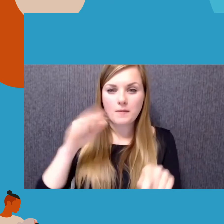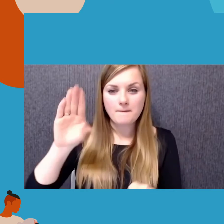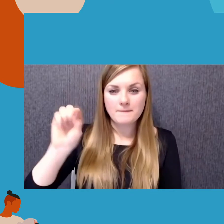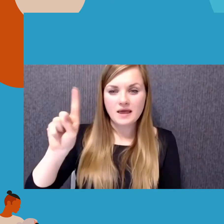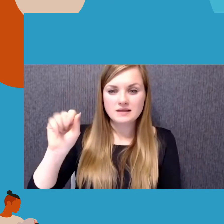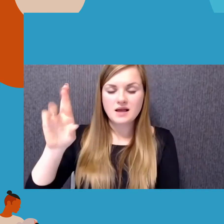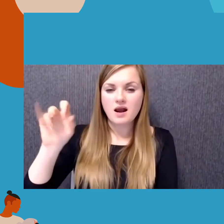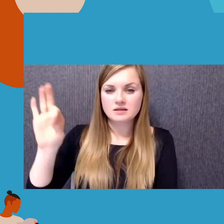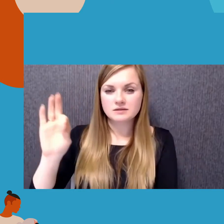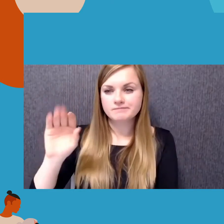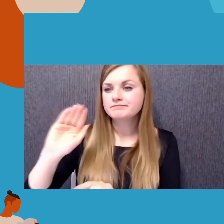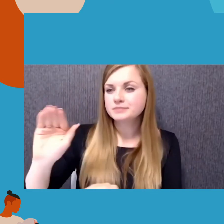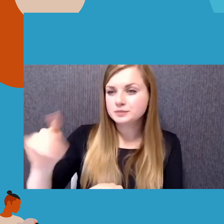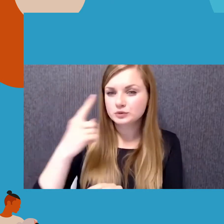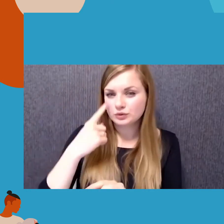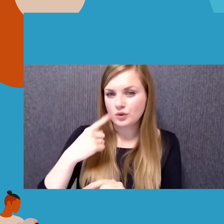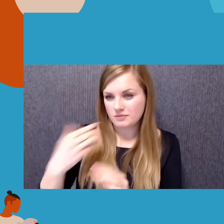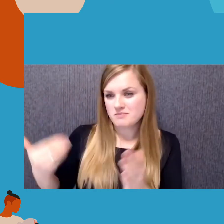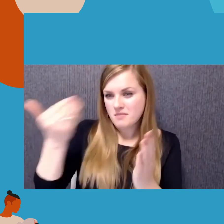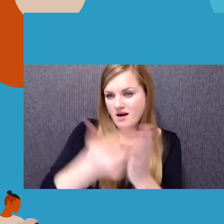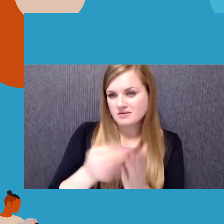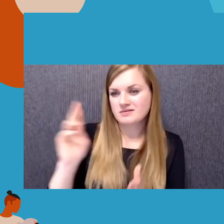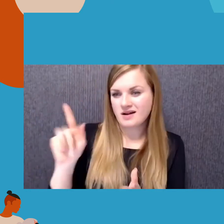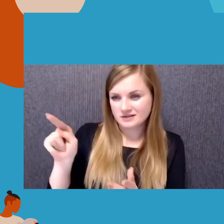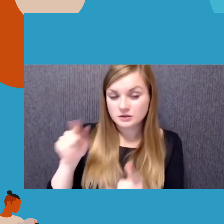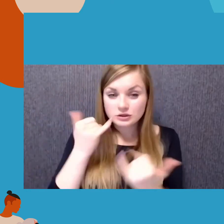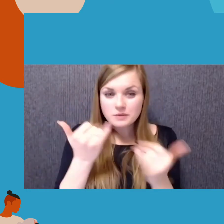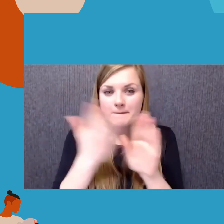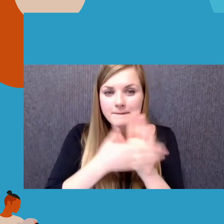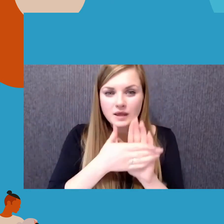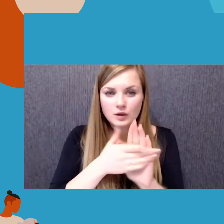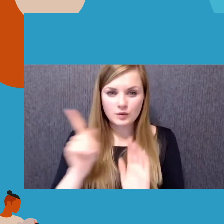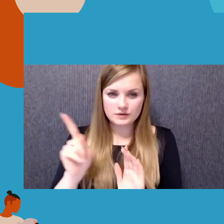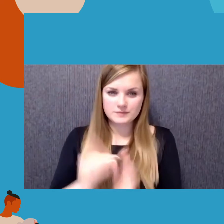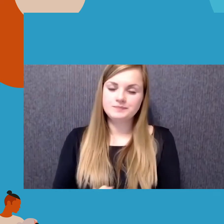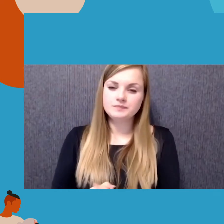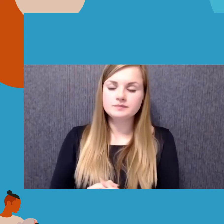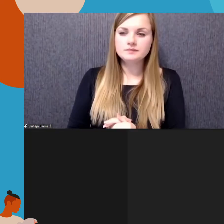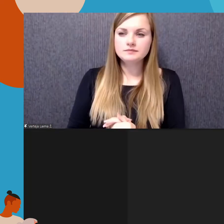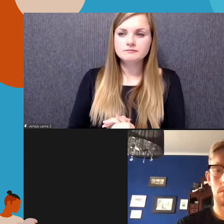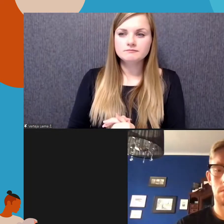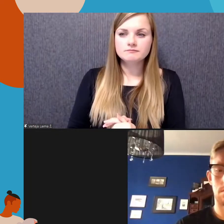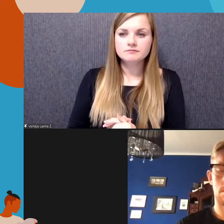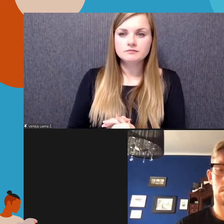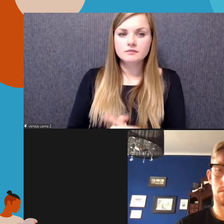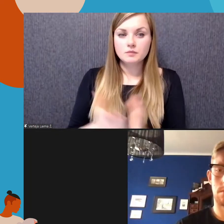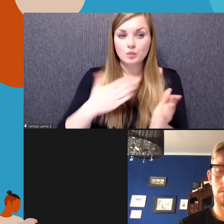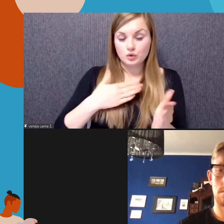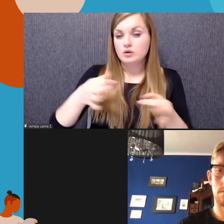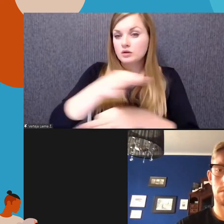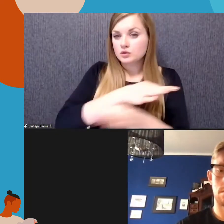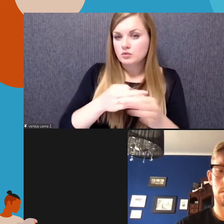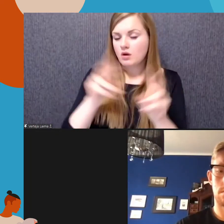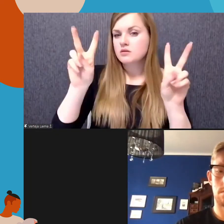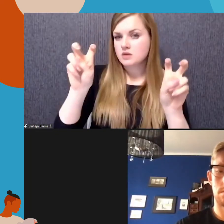various questions. First, I'd like to give the floor to Mr. Beizaras, one of the applicants in